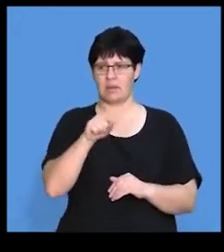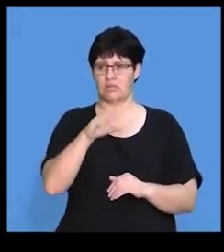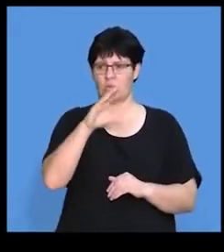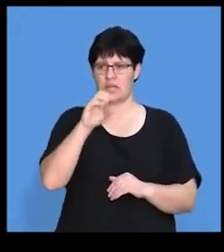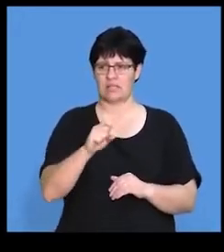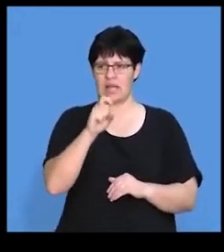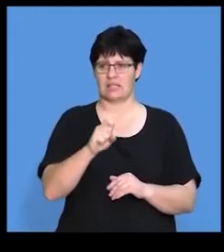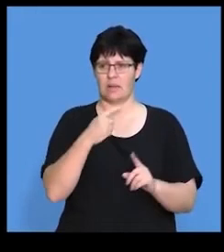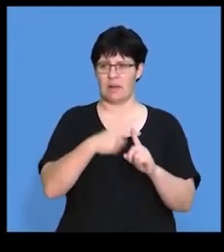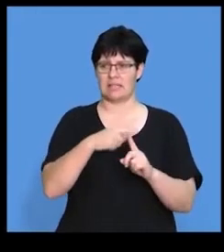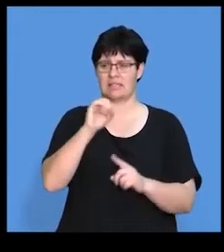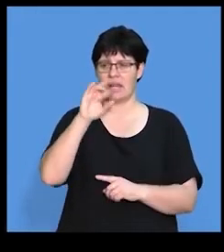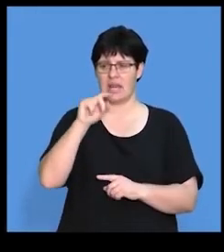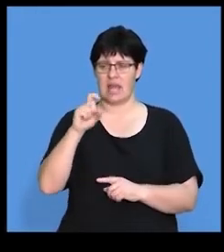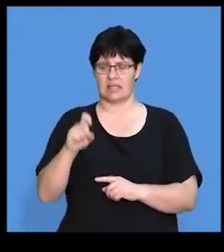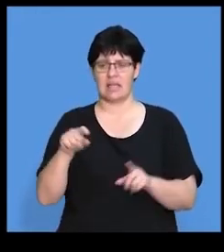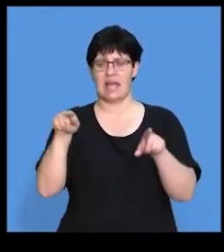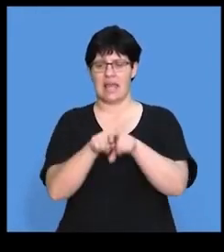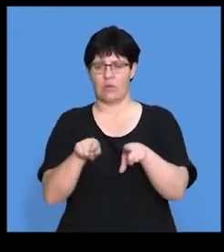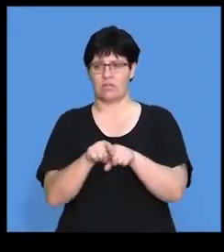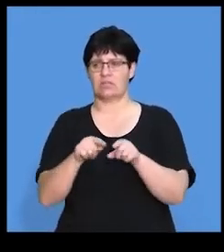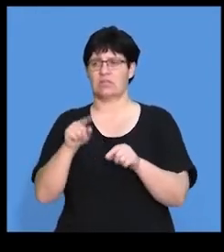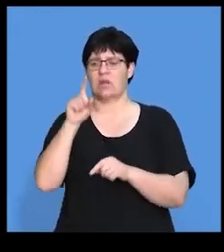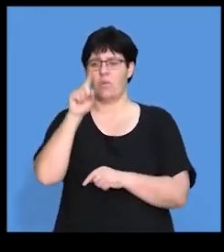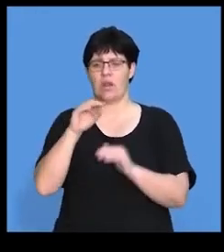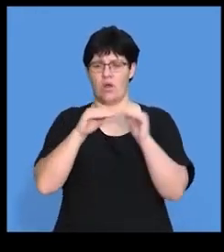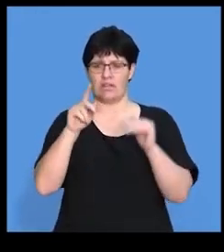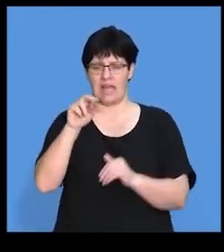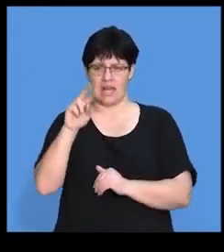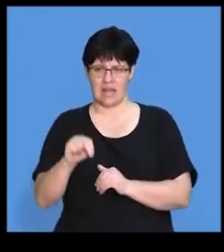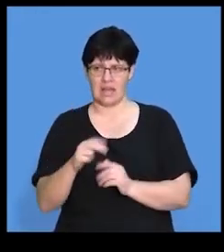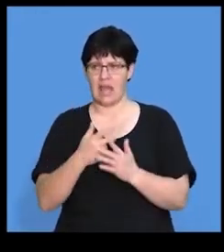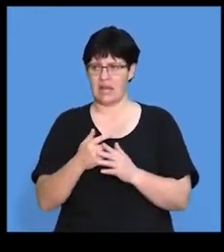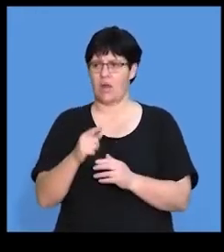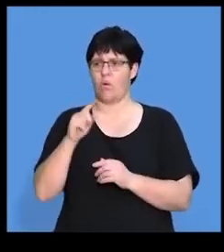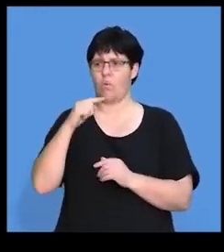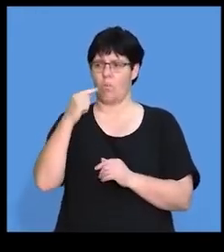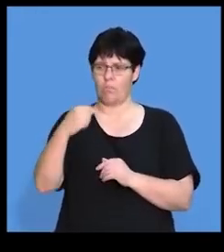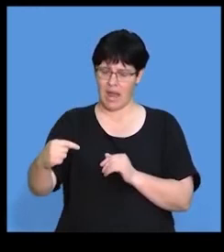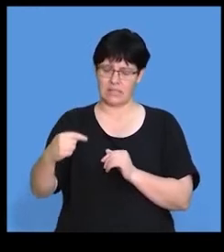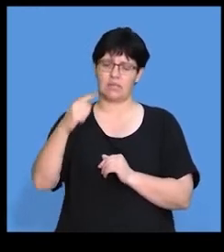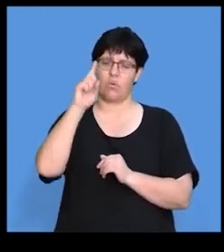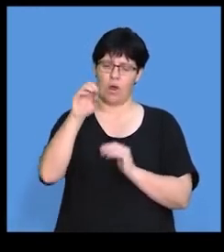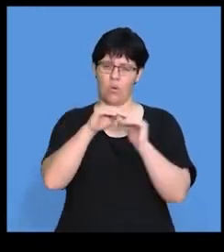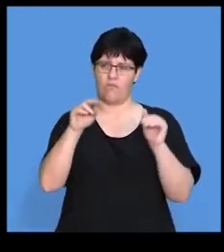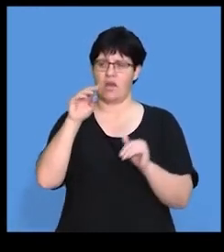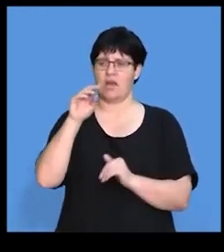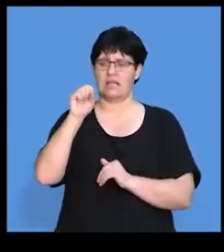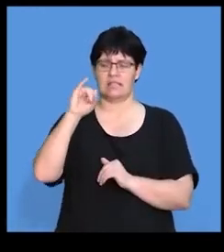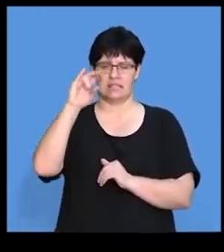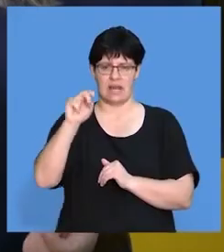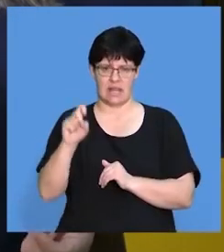sine x. We need to prove that that is equal to 1 over tan x minus 1 over sine x. Okay, always with